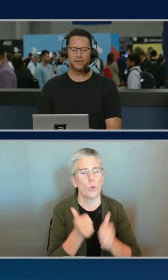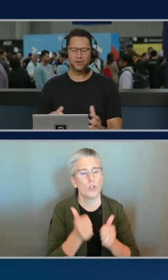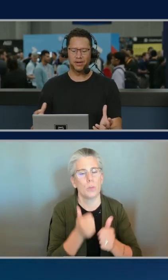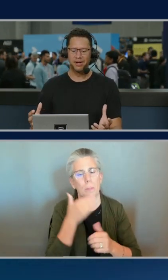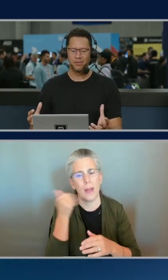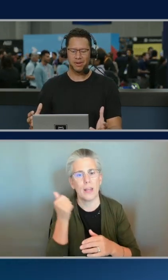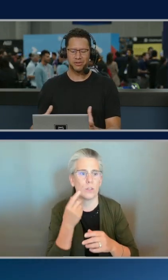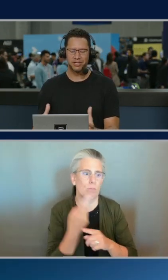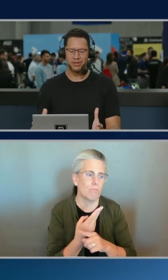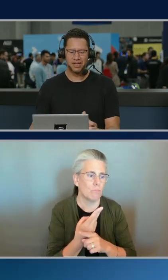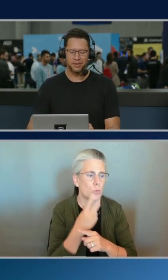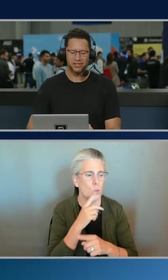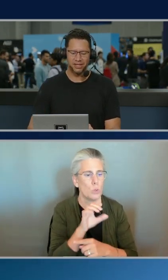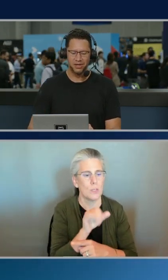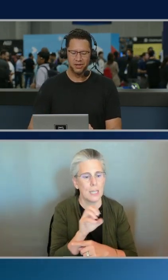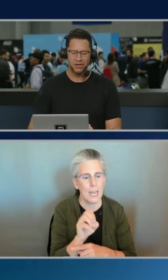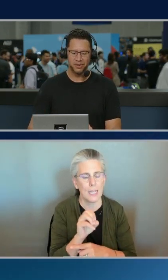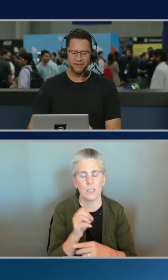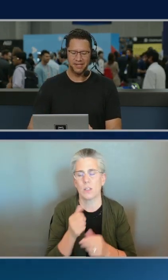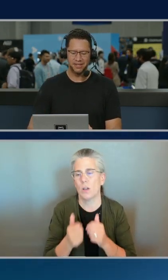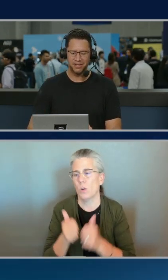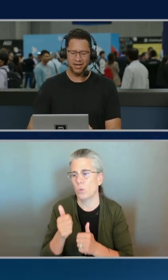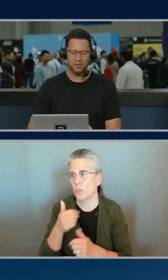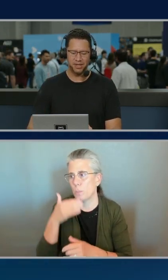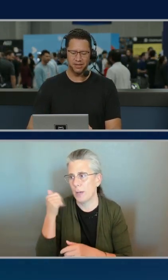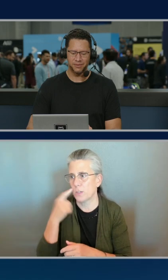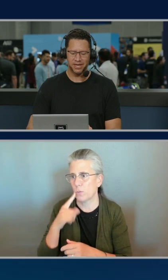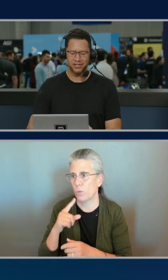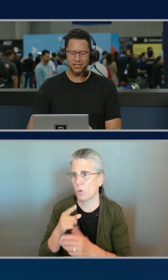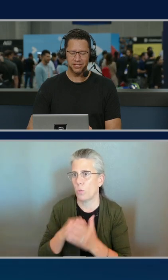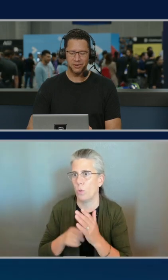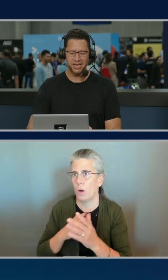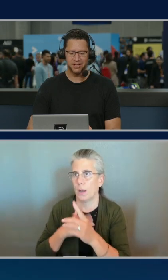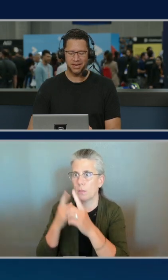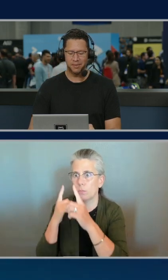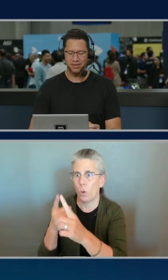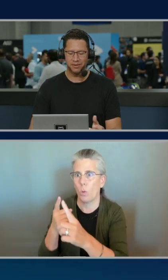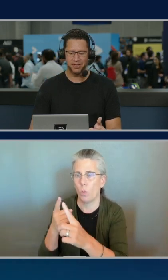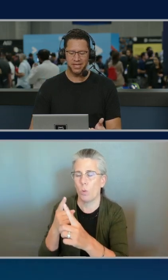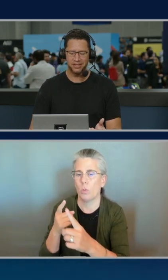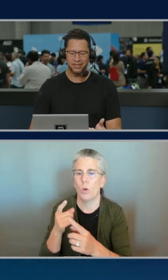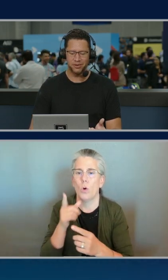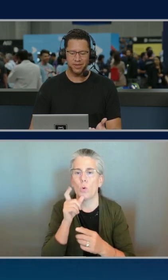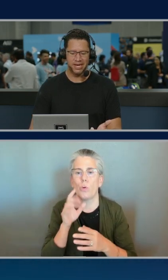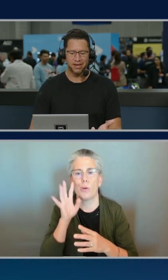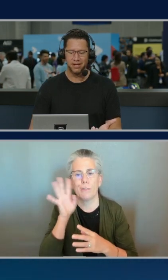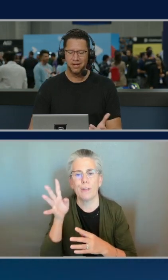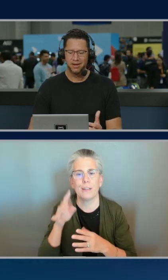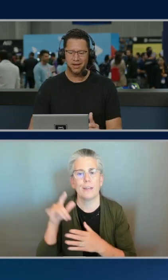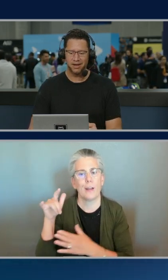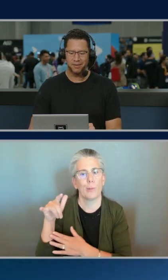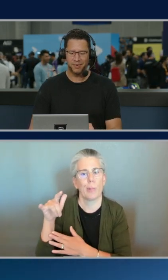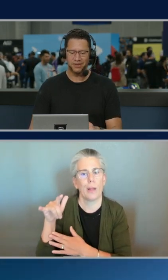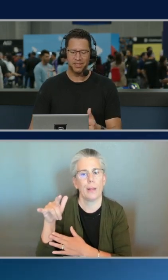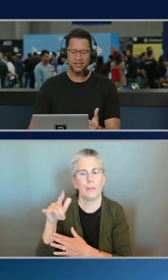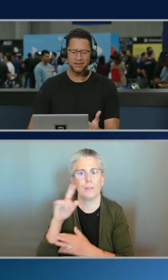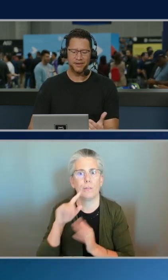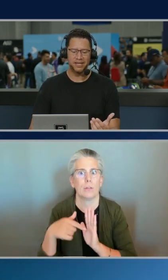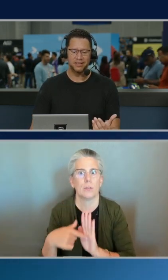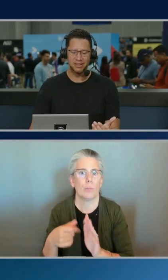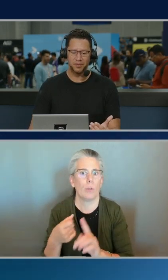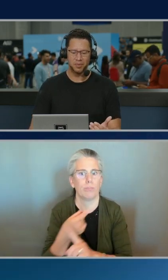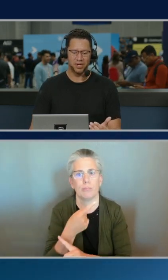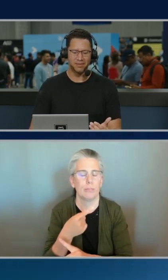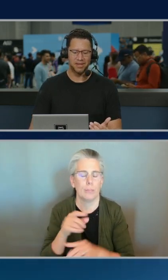best for what I'm trying to accomplish, like who invented the airplane. So we can actually just go ahead and copy this whole thing and see what we get. So this is a